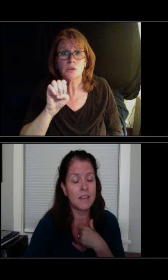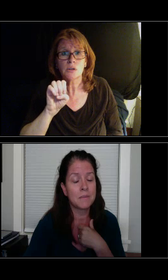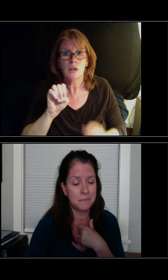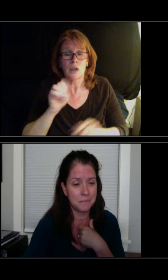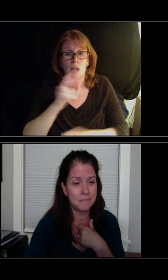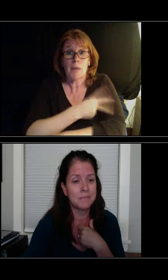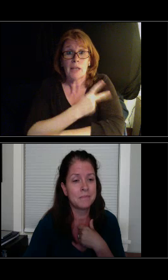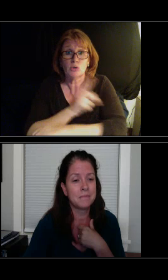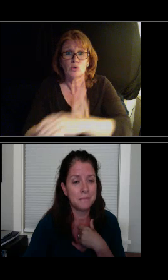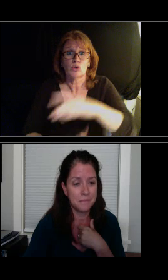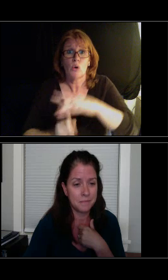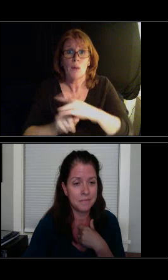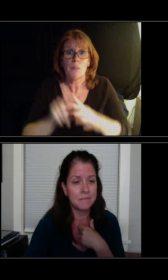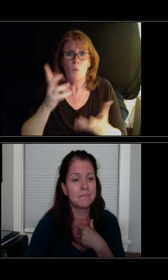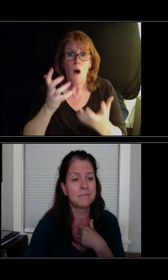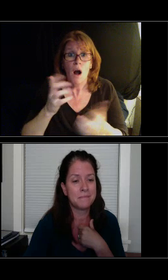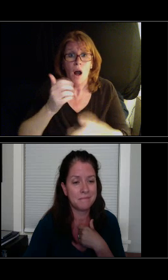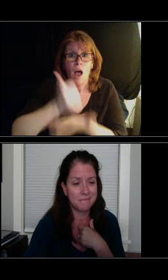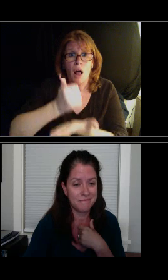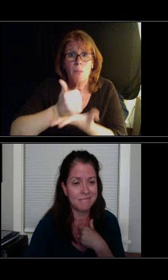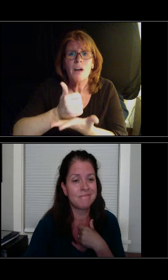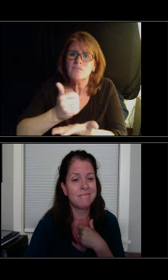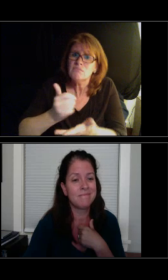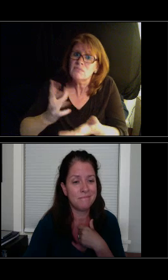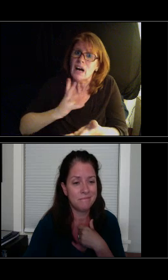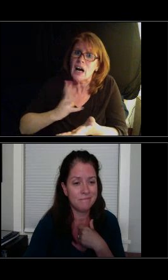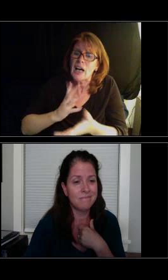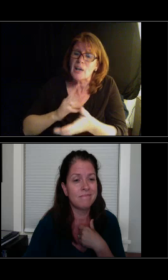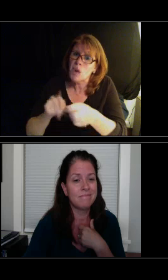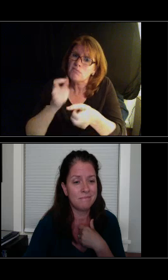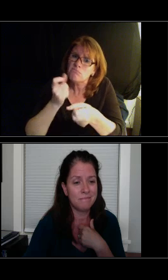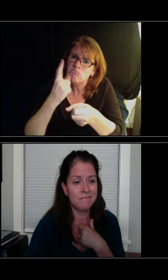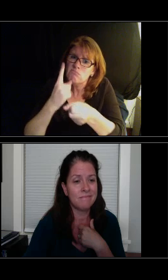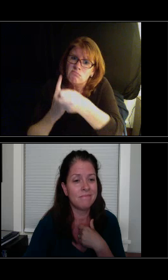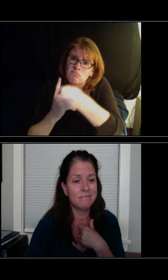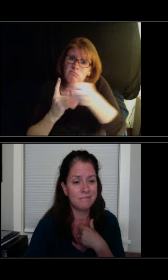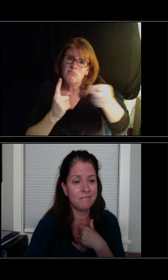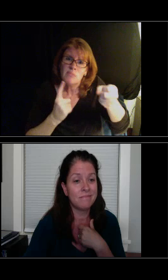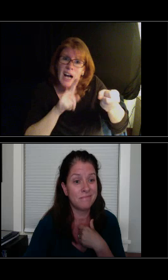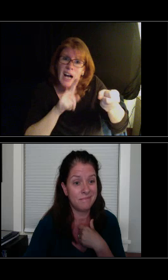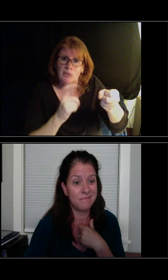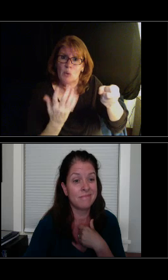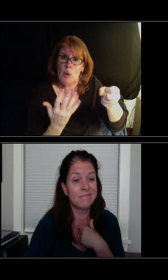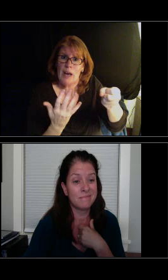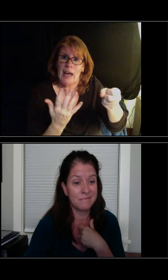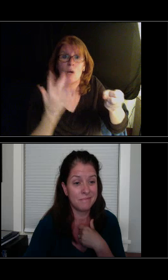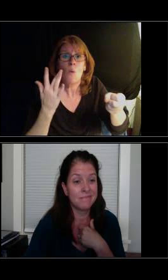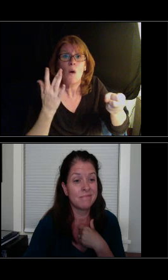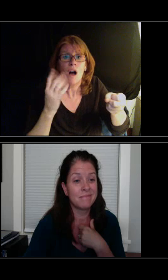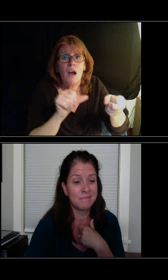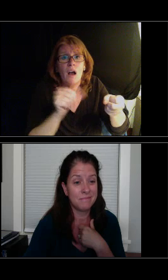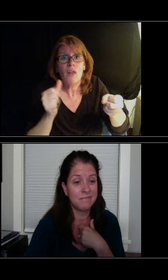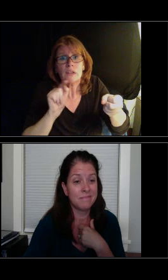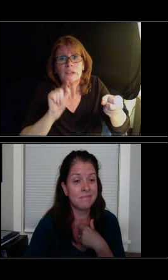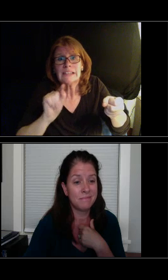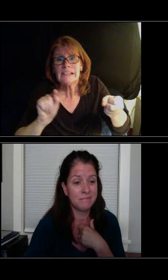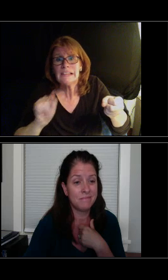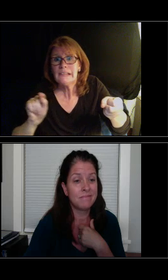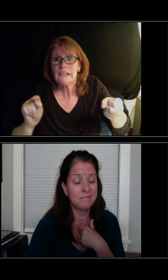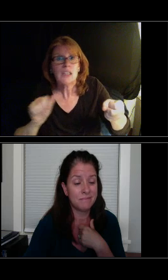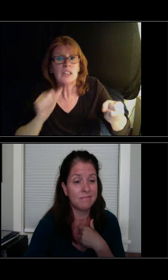For example, we go into triage environments where a patient shows up and wants kind of treatment or service, and that's fine, but